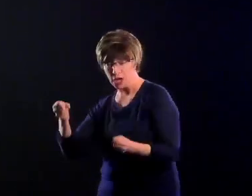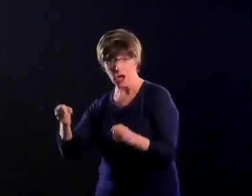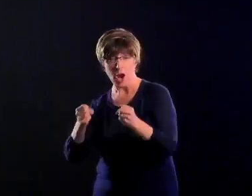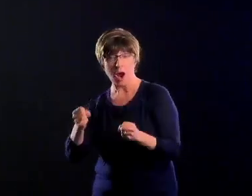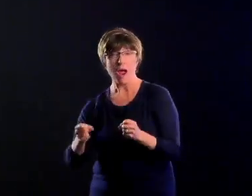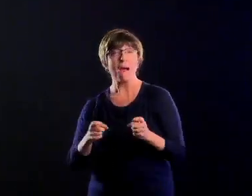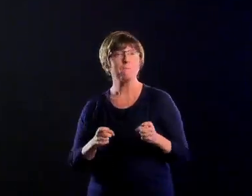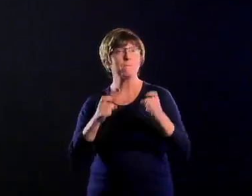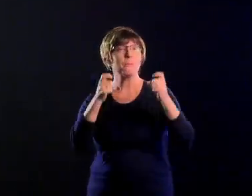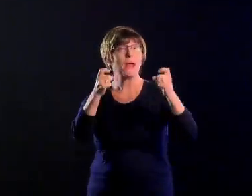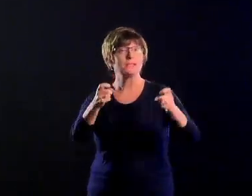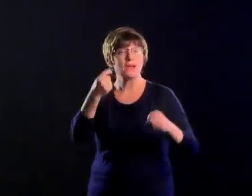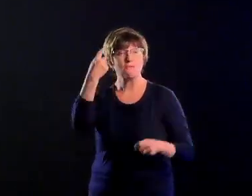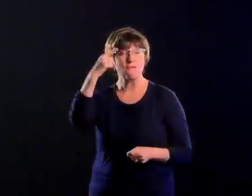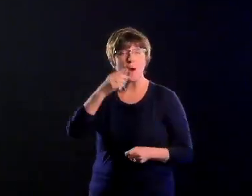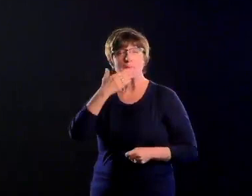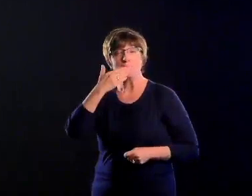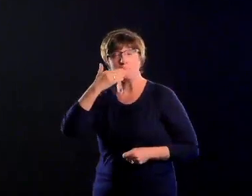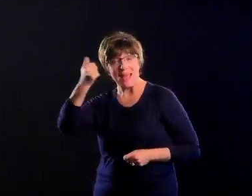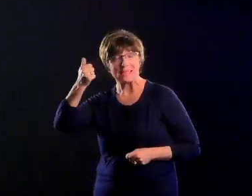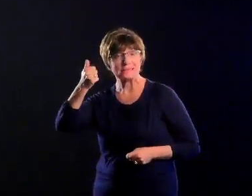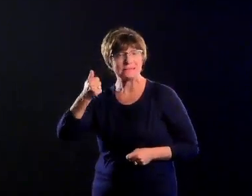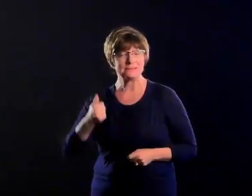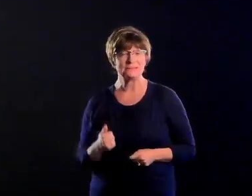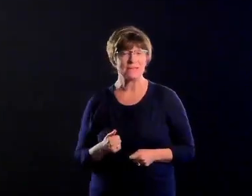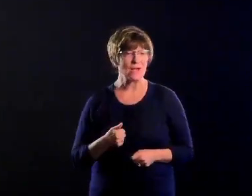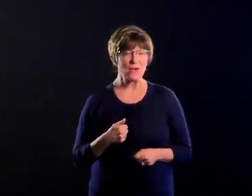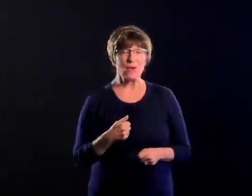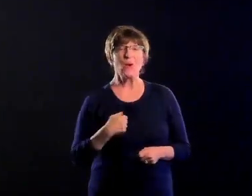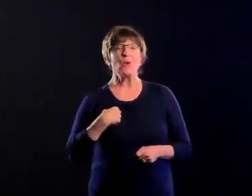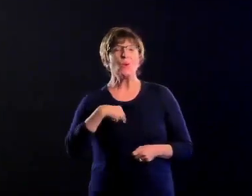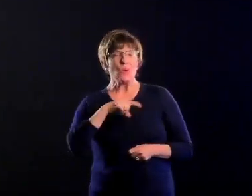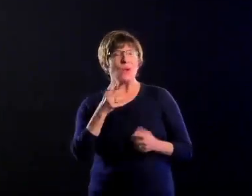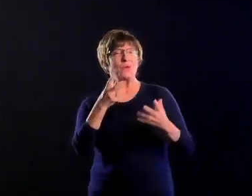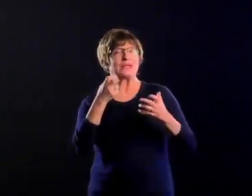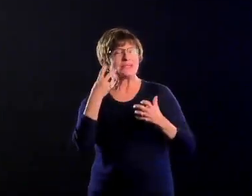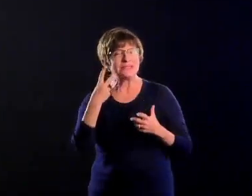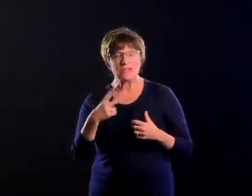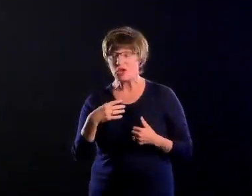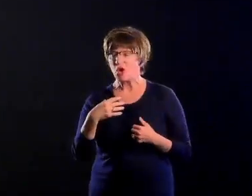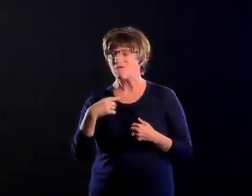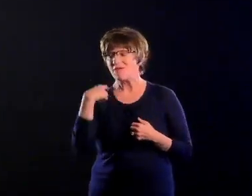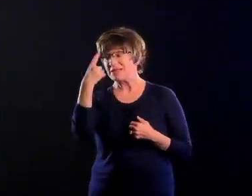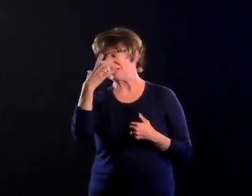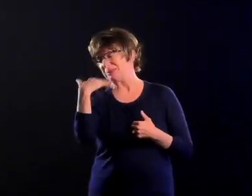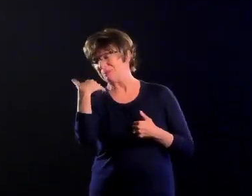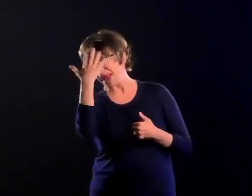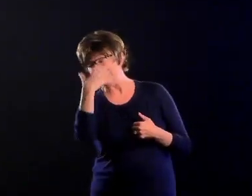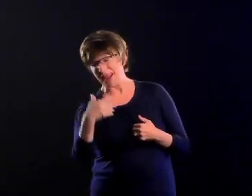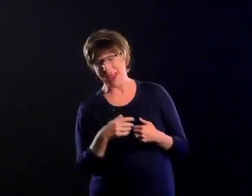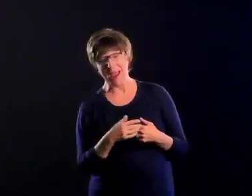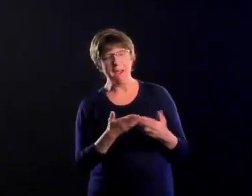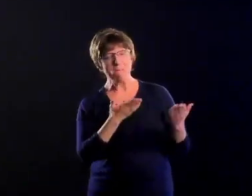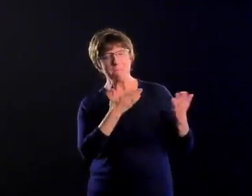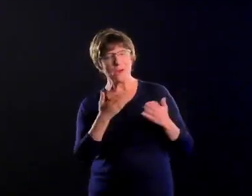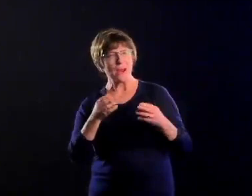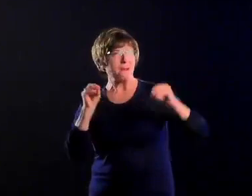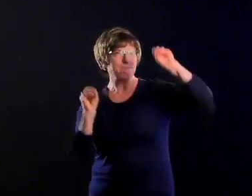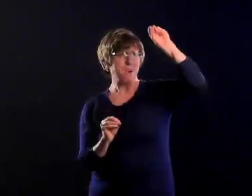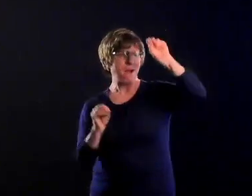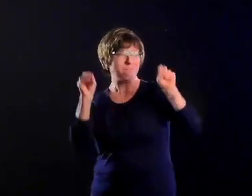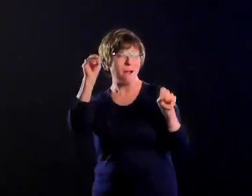best decorated vehicle. Yes, so we want to see your faces painted. Bring your pom-poms because we want you to root your favorite team